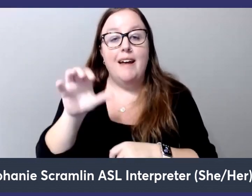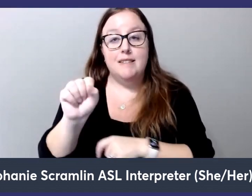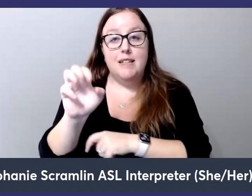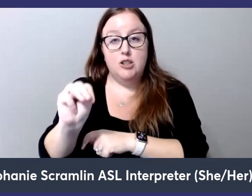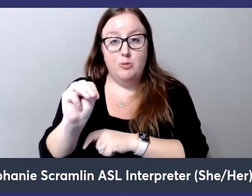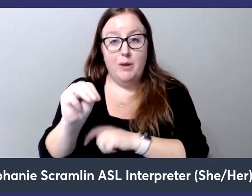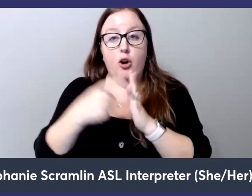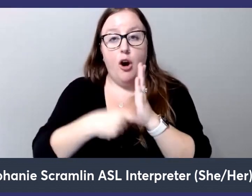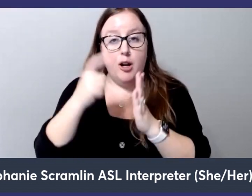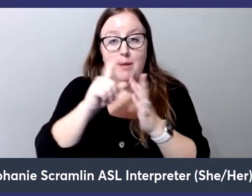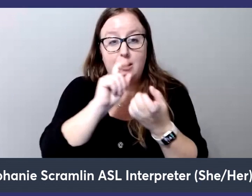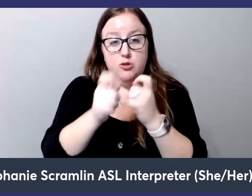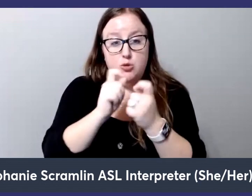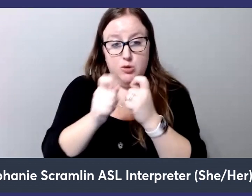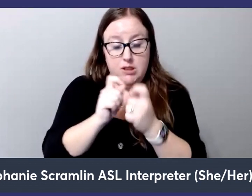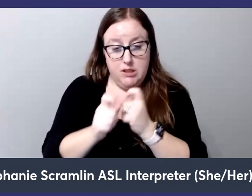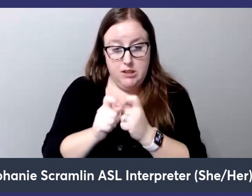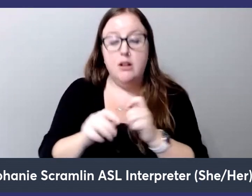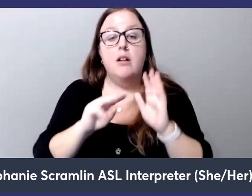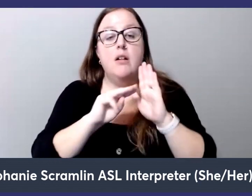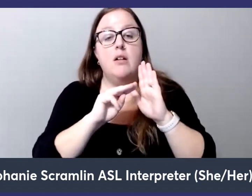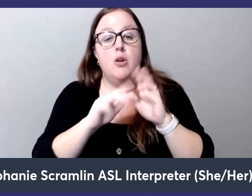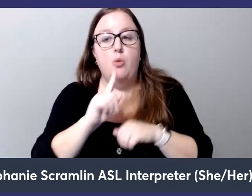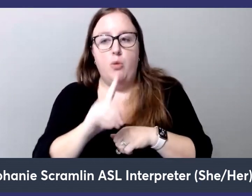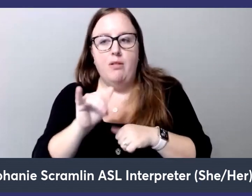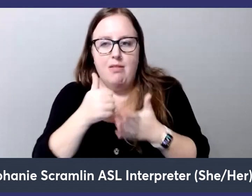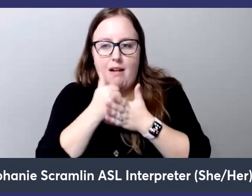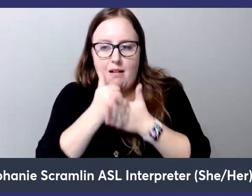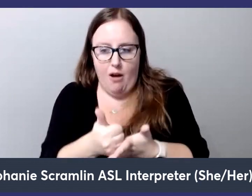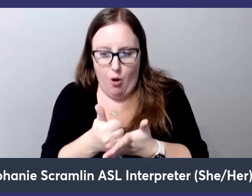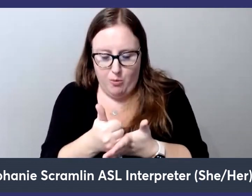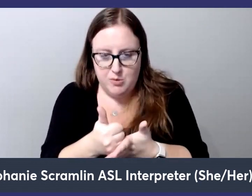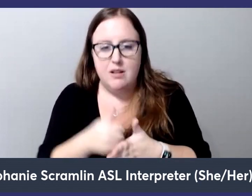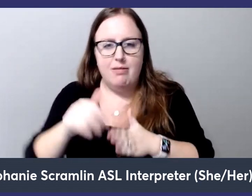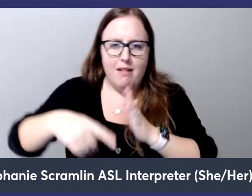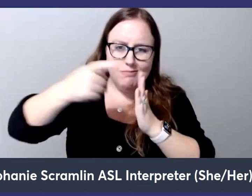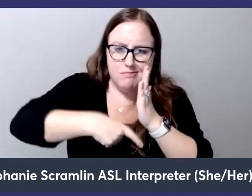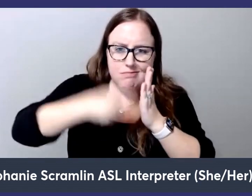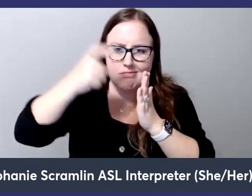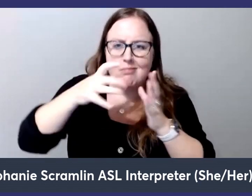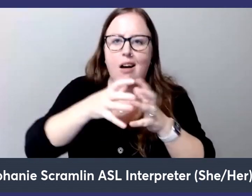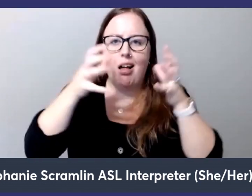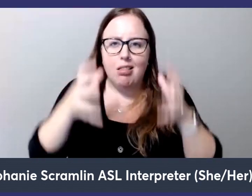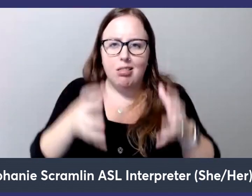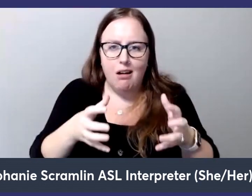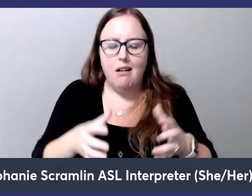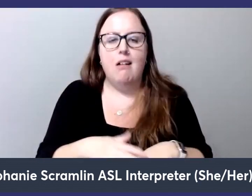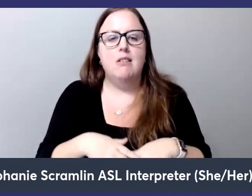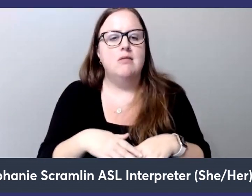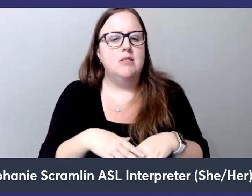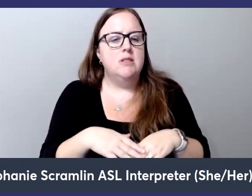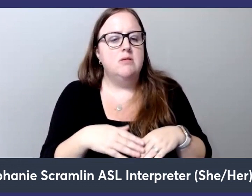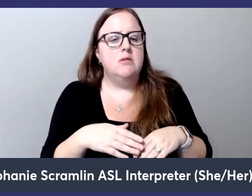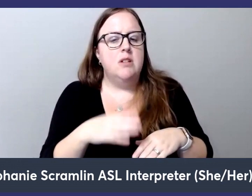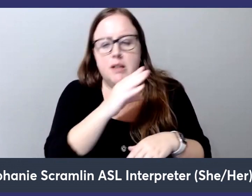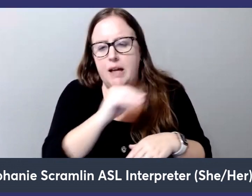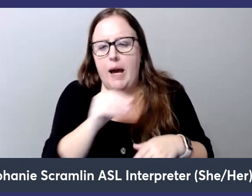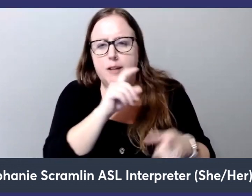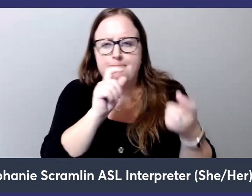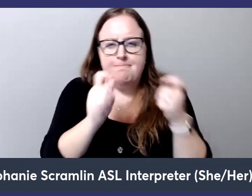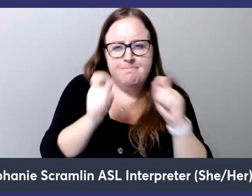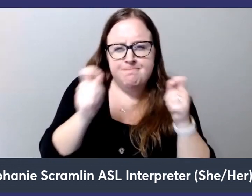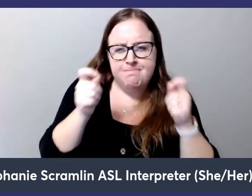automatic tools like SageMaker Automatic Model Tuning, which kind of automates a lot of science and